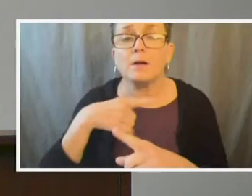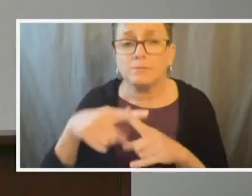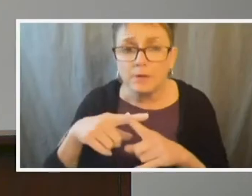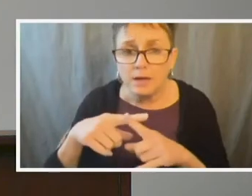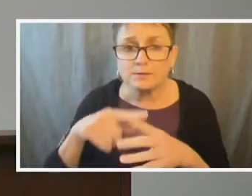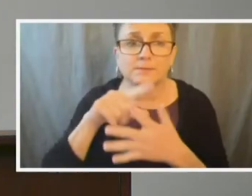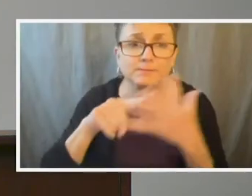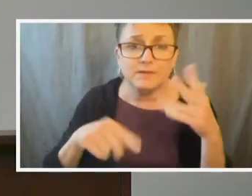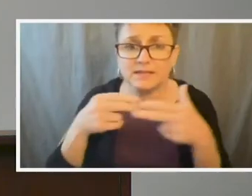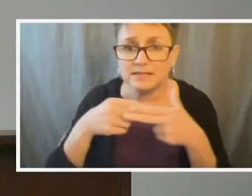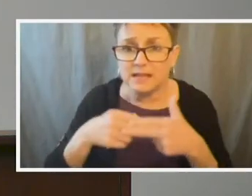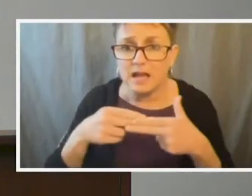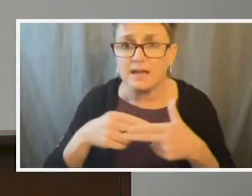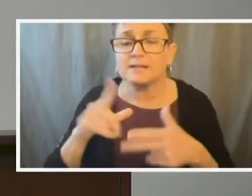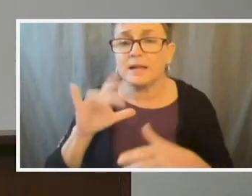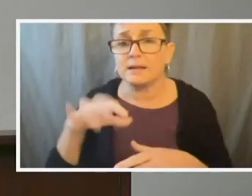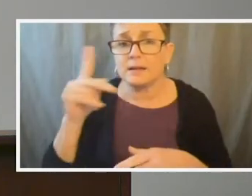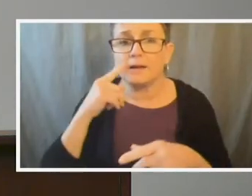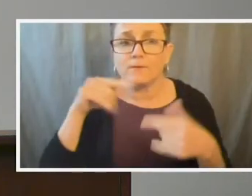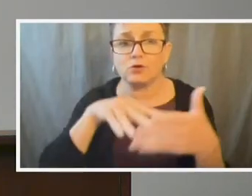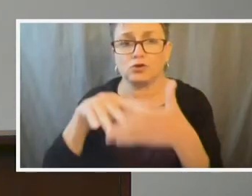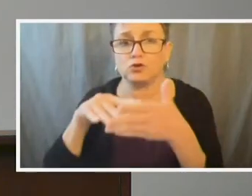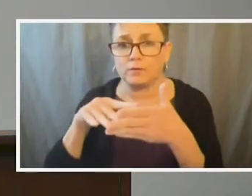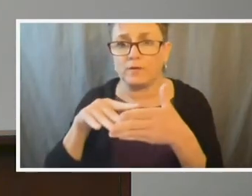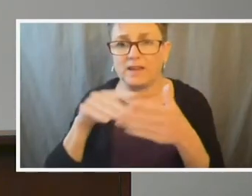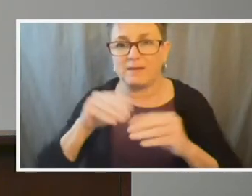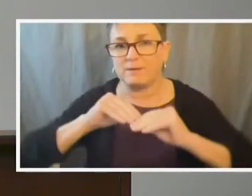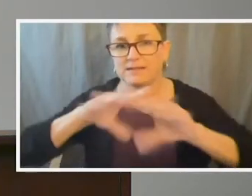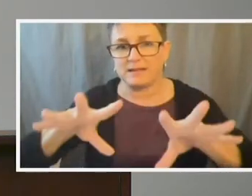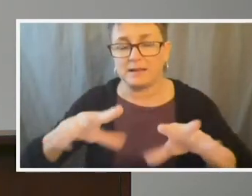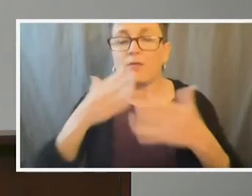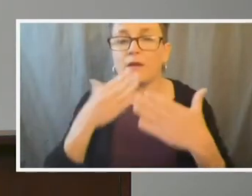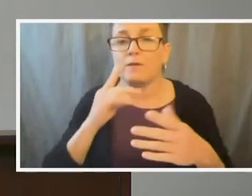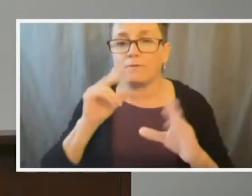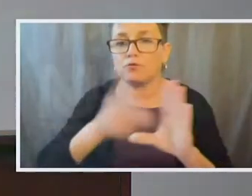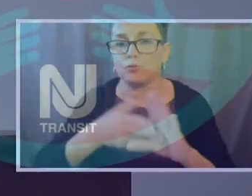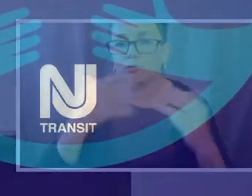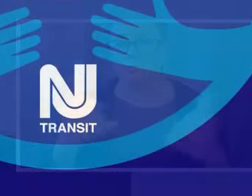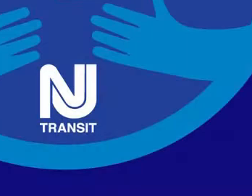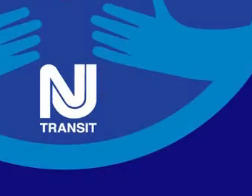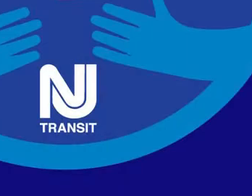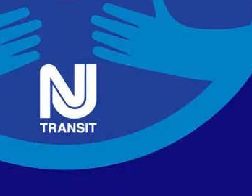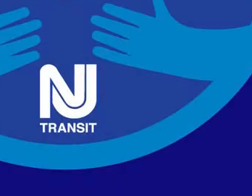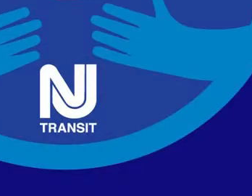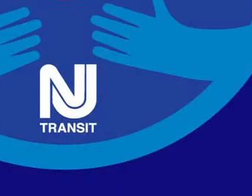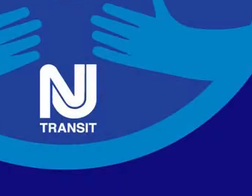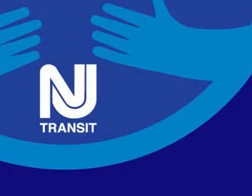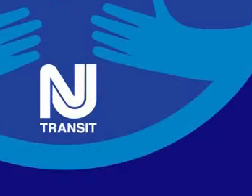to the survey. Thank you for joining us for today's forum, and have a great evening. Thanks.